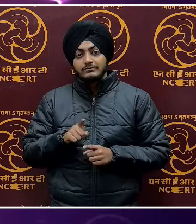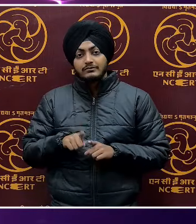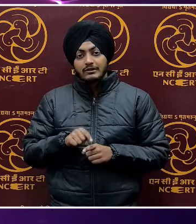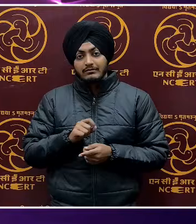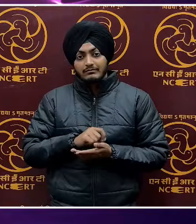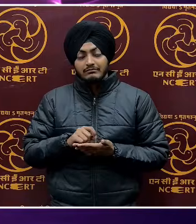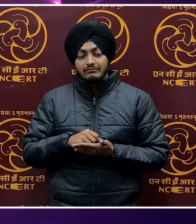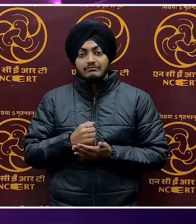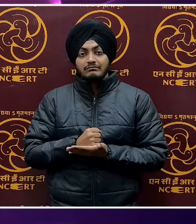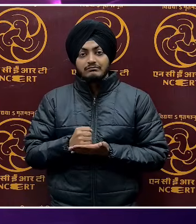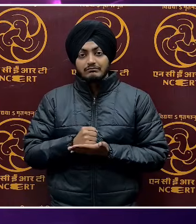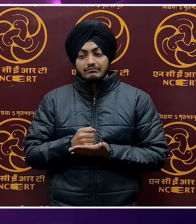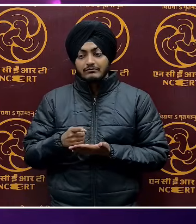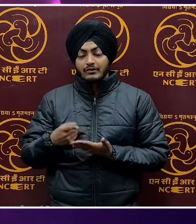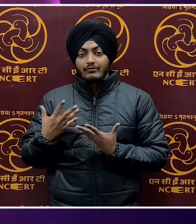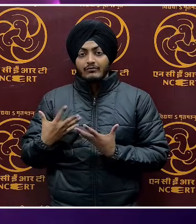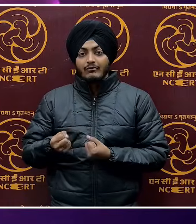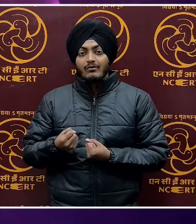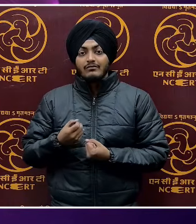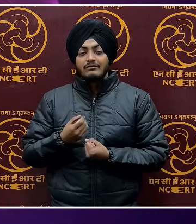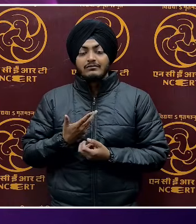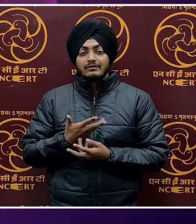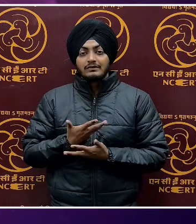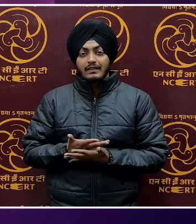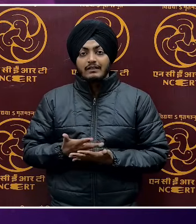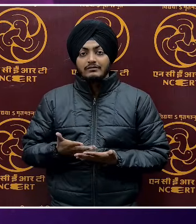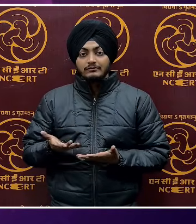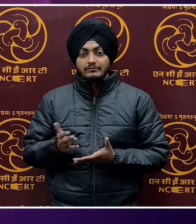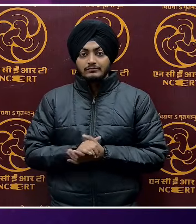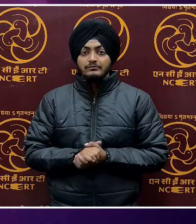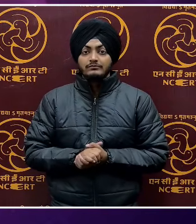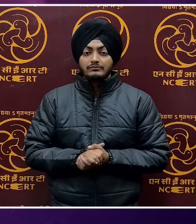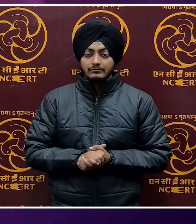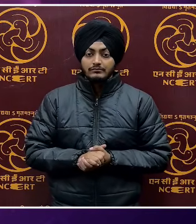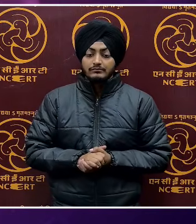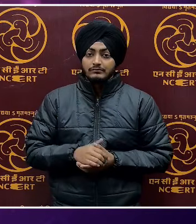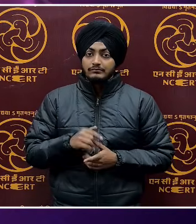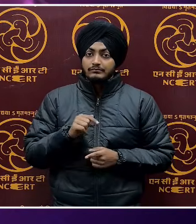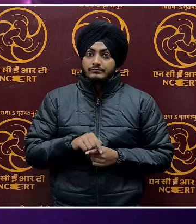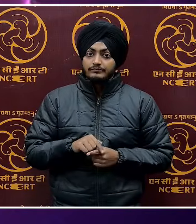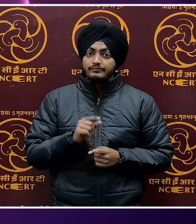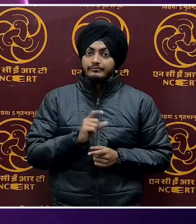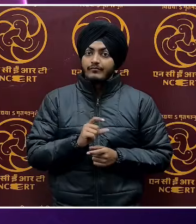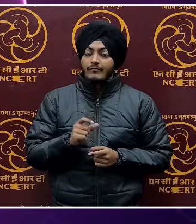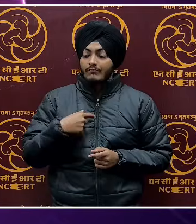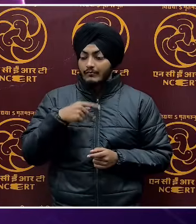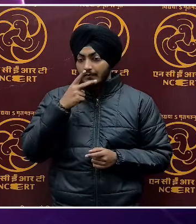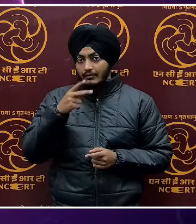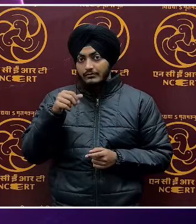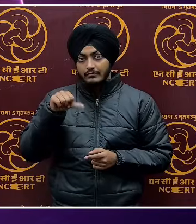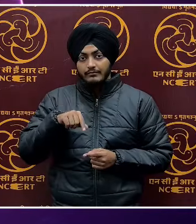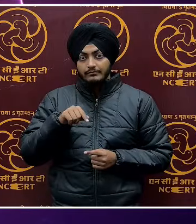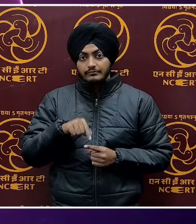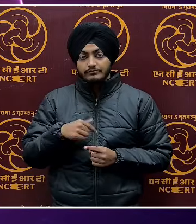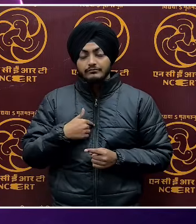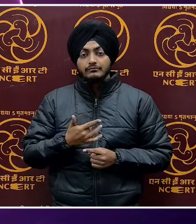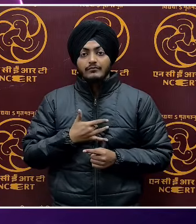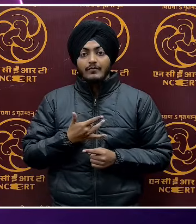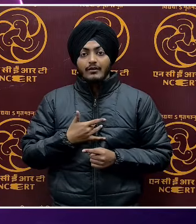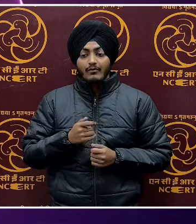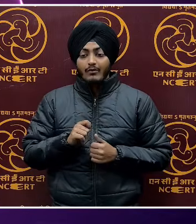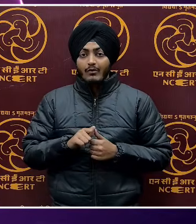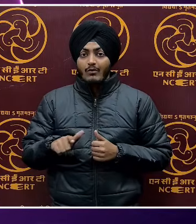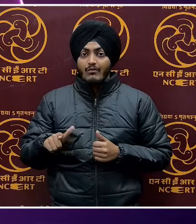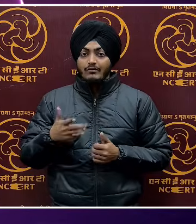your friend who needs something. Yes, absolutely, ma'am. So these were the things that we can't see, but we can feel all these